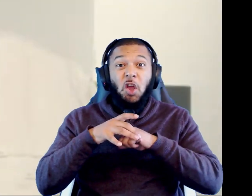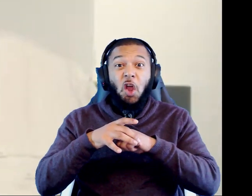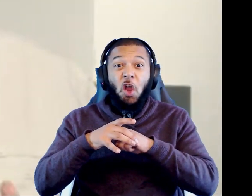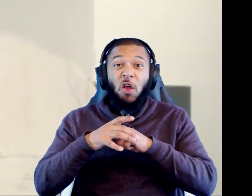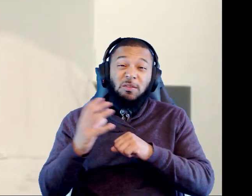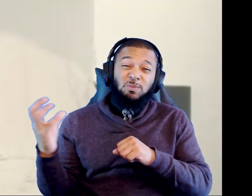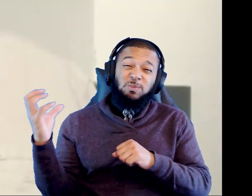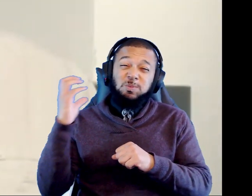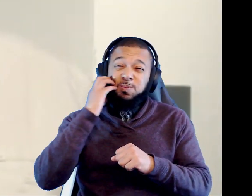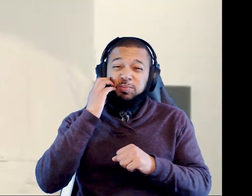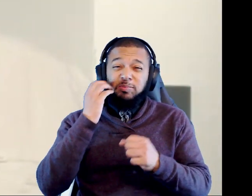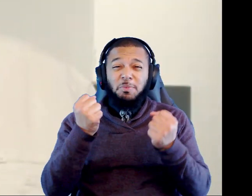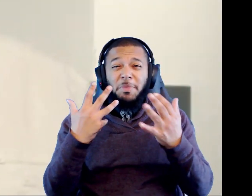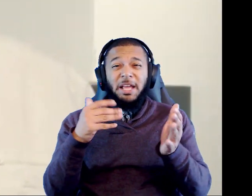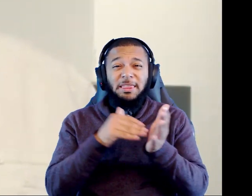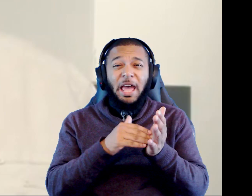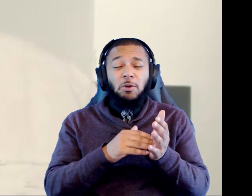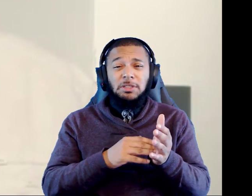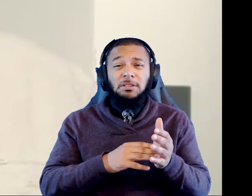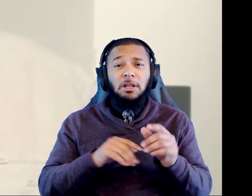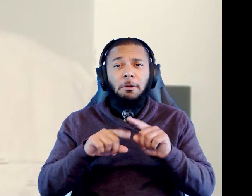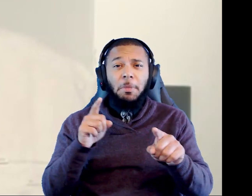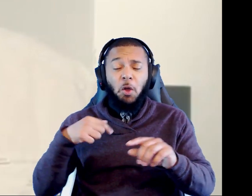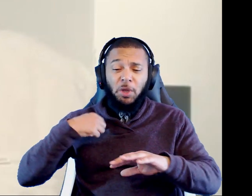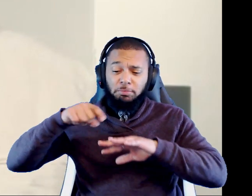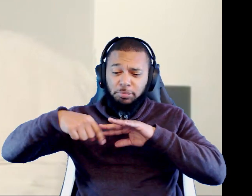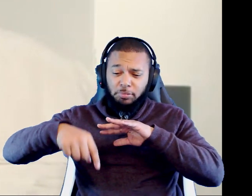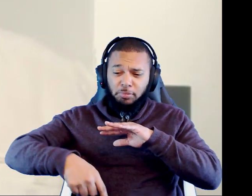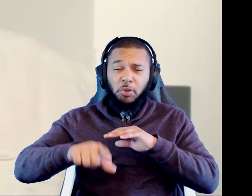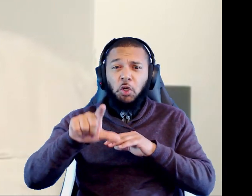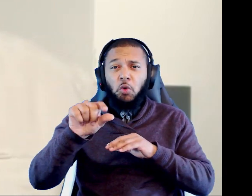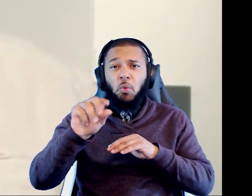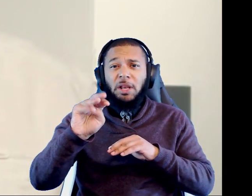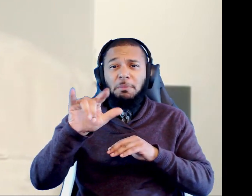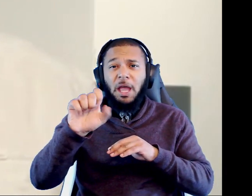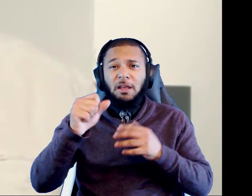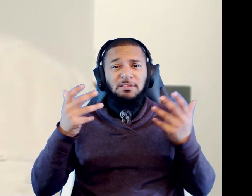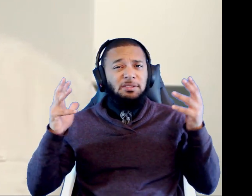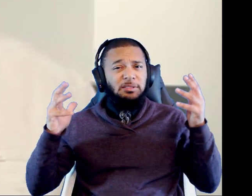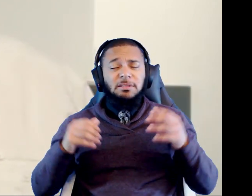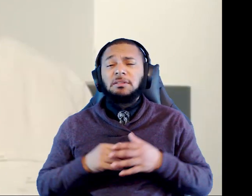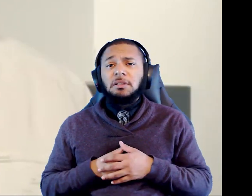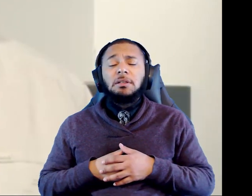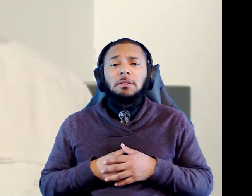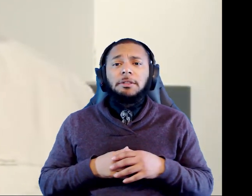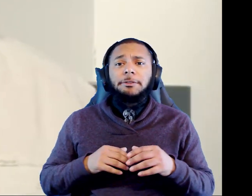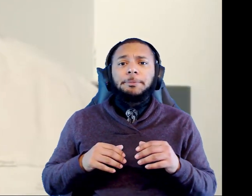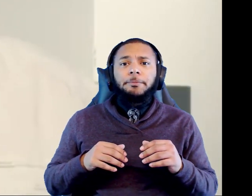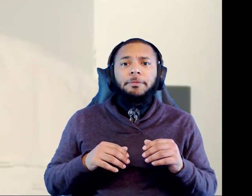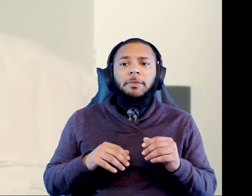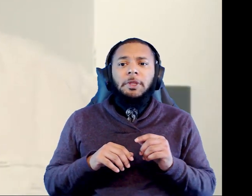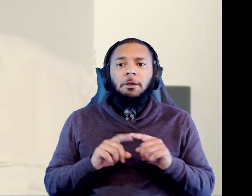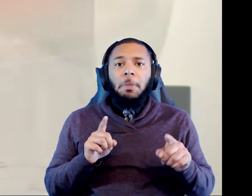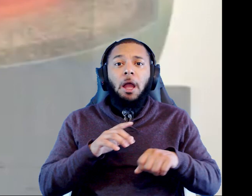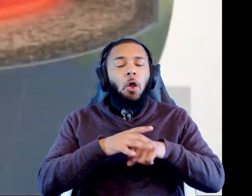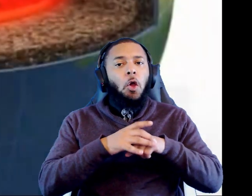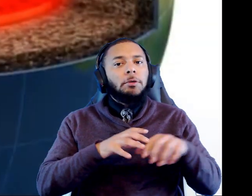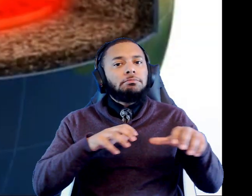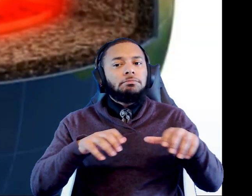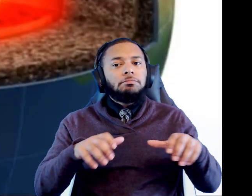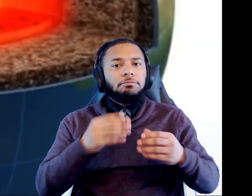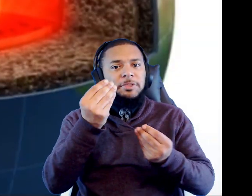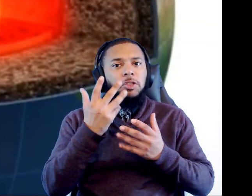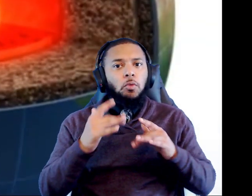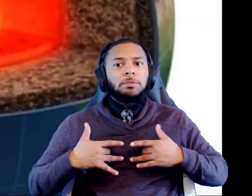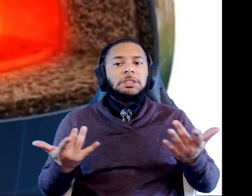and the deepest hole ever drilled is less than 20 miles into the Earth. But studying earthquake P and S waves tell us a lot about what's going on the inside of the